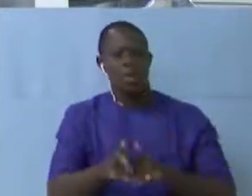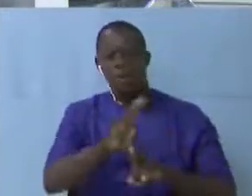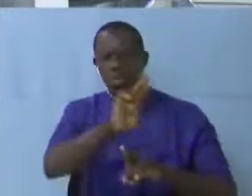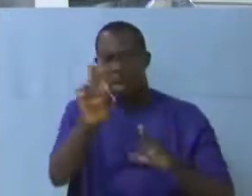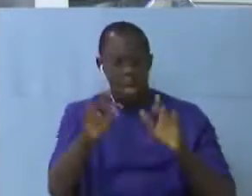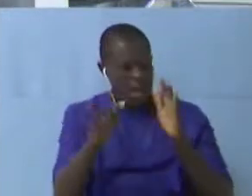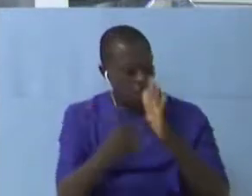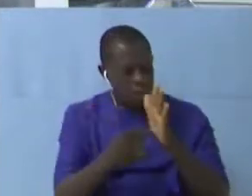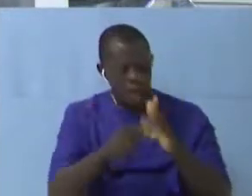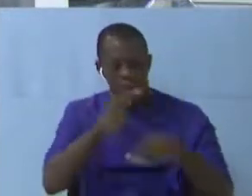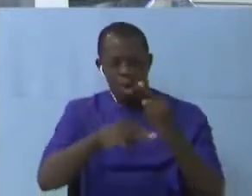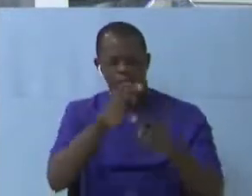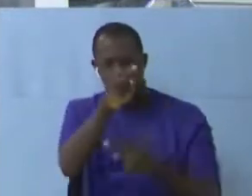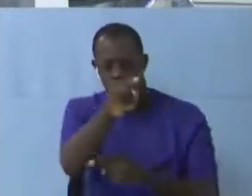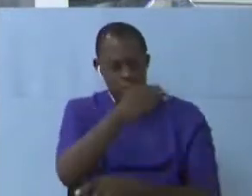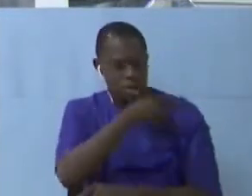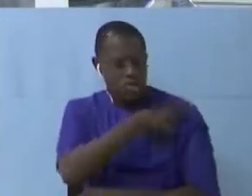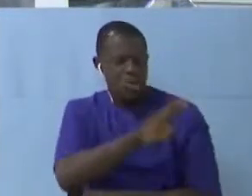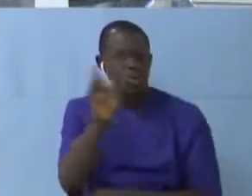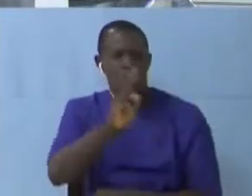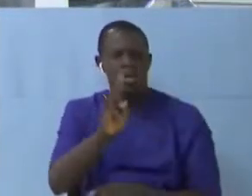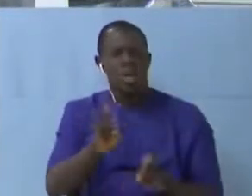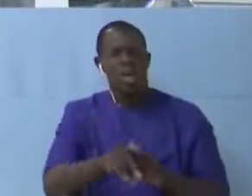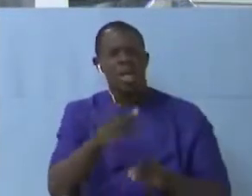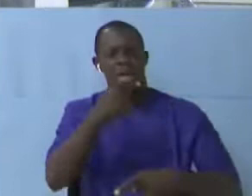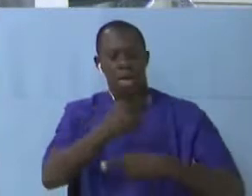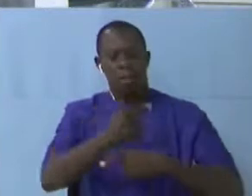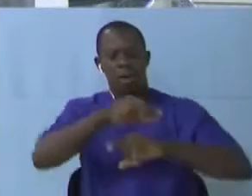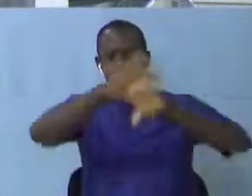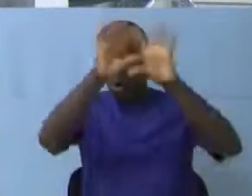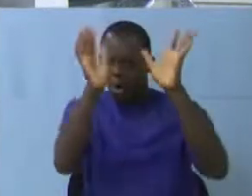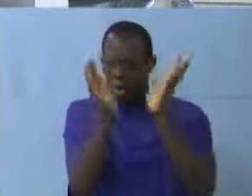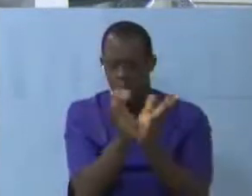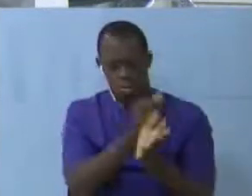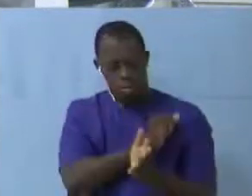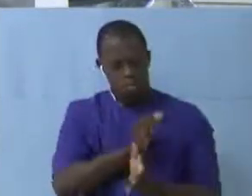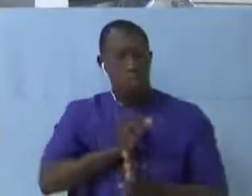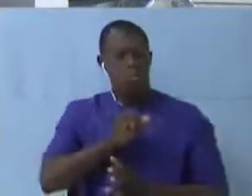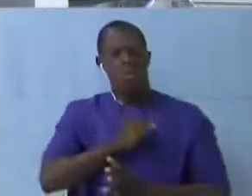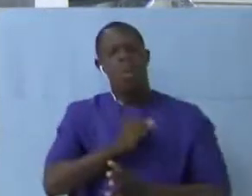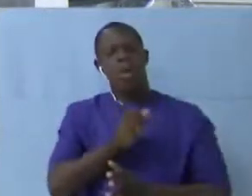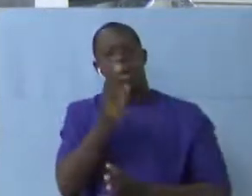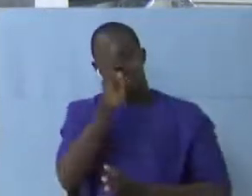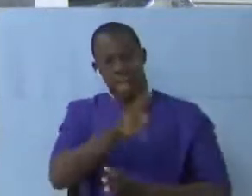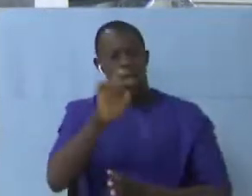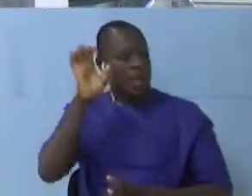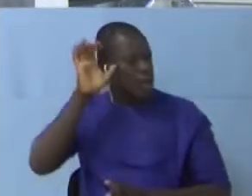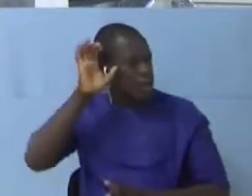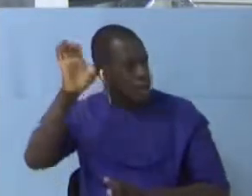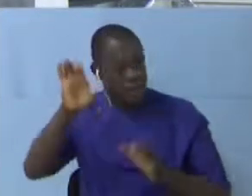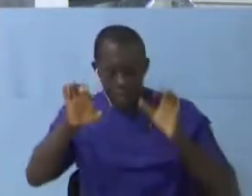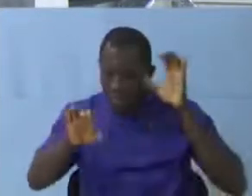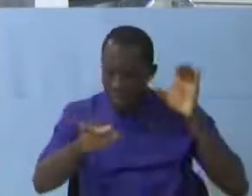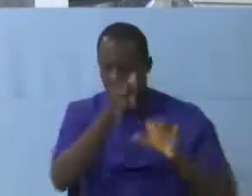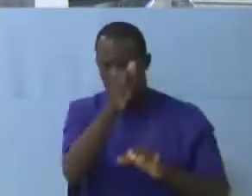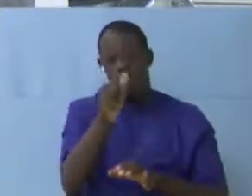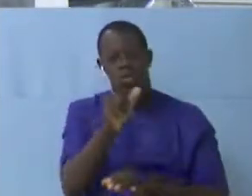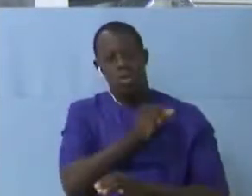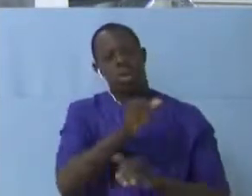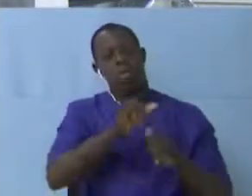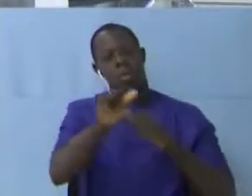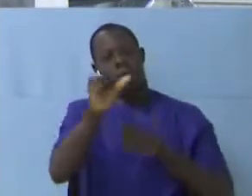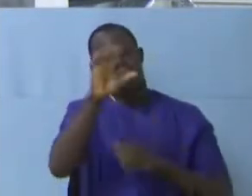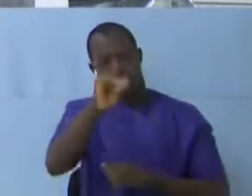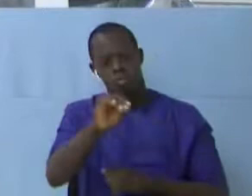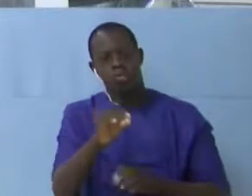religion you belong to. Gambia is for all of us. ci ban diine nga nekk Gambia pour ñun ñëpp la. So please let's try to listen to each other. ñu ngi sàkko mu ngi sàkko